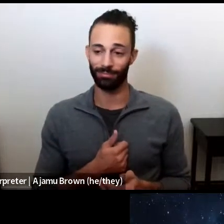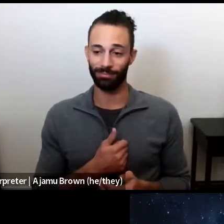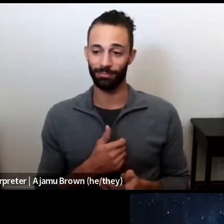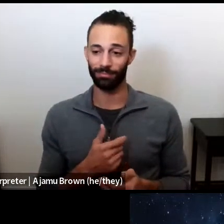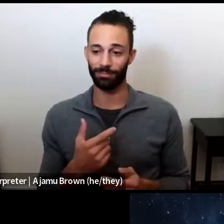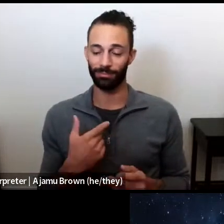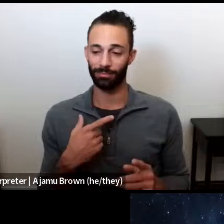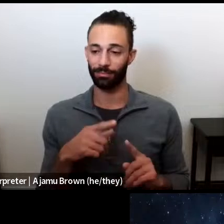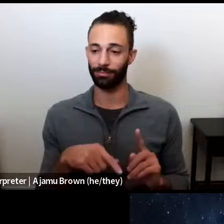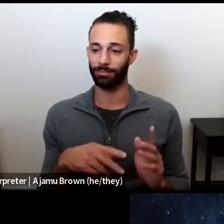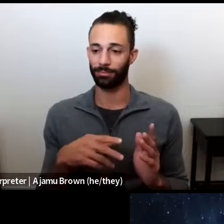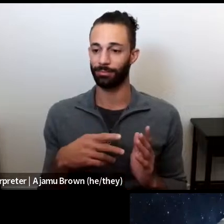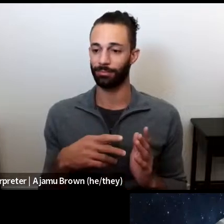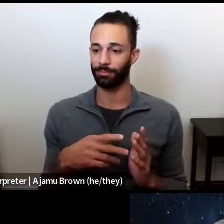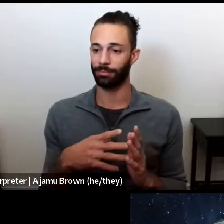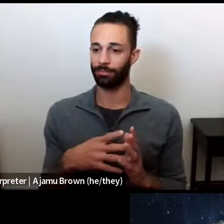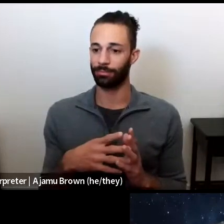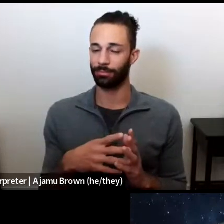Yeah.